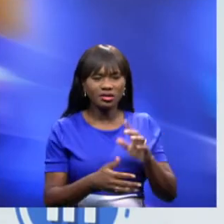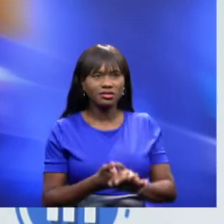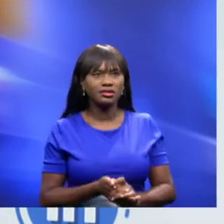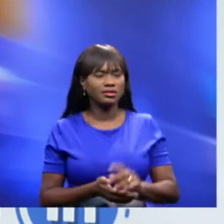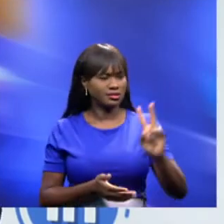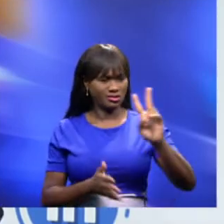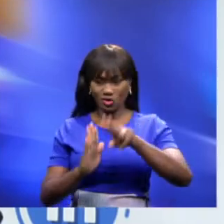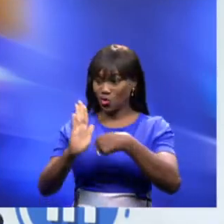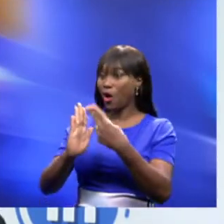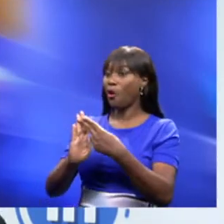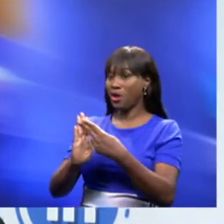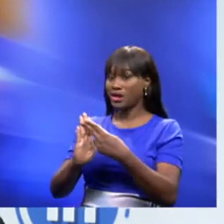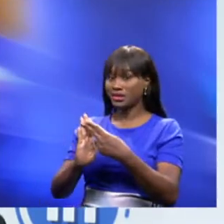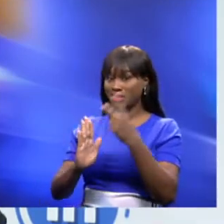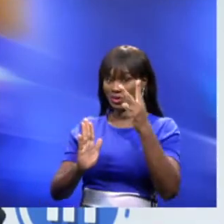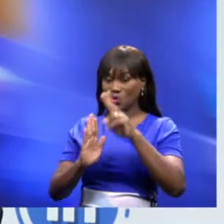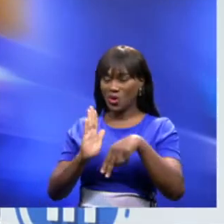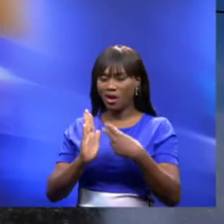hours.